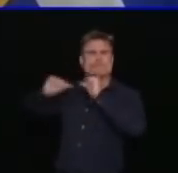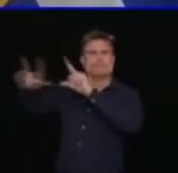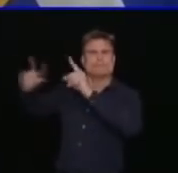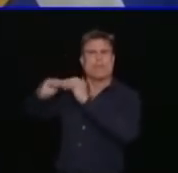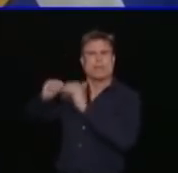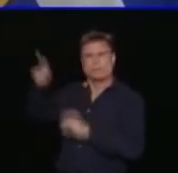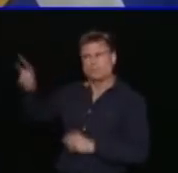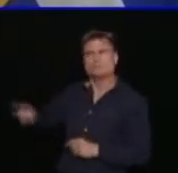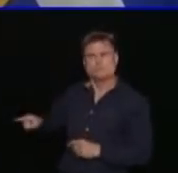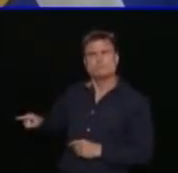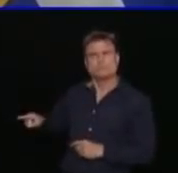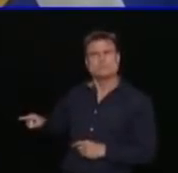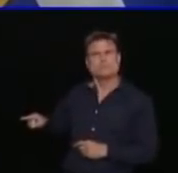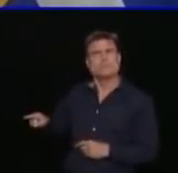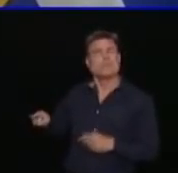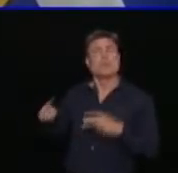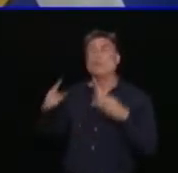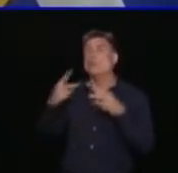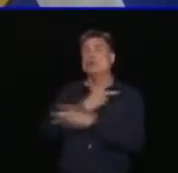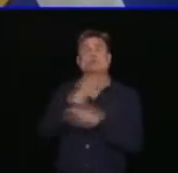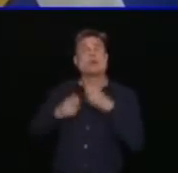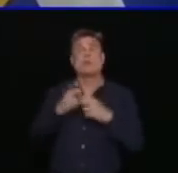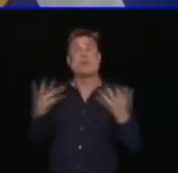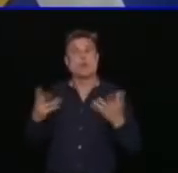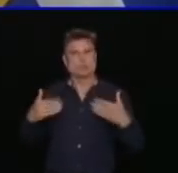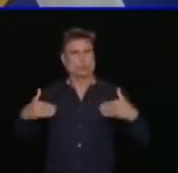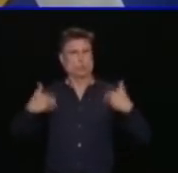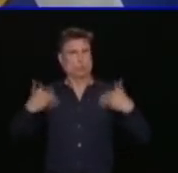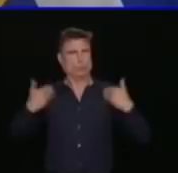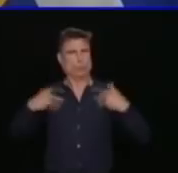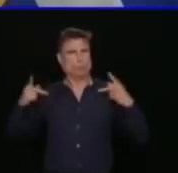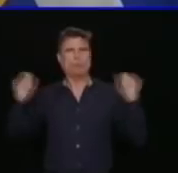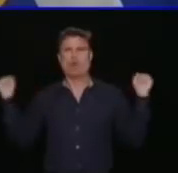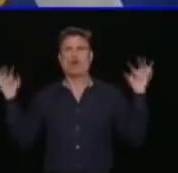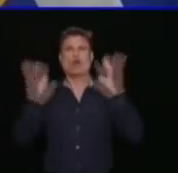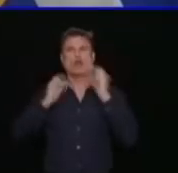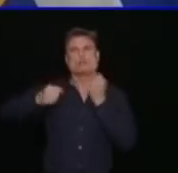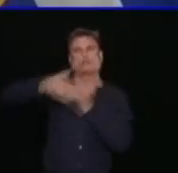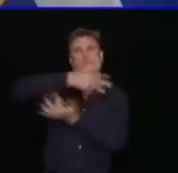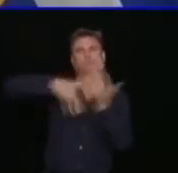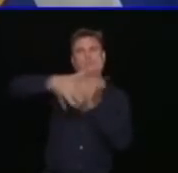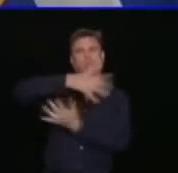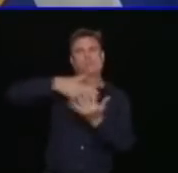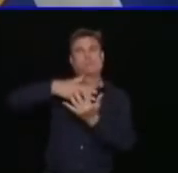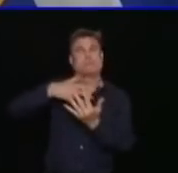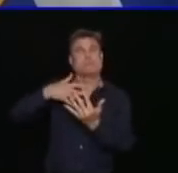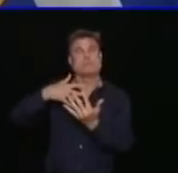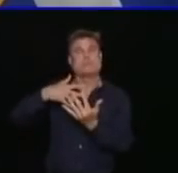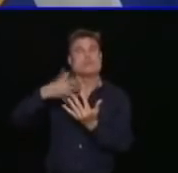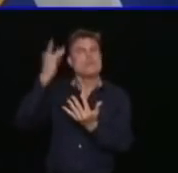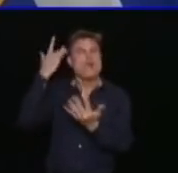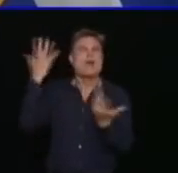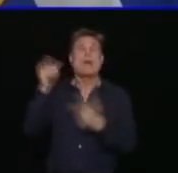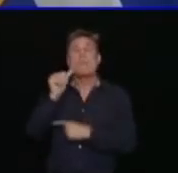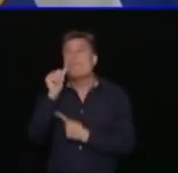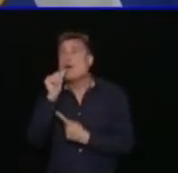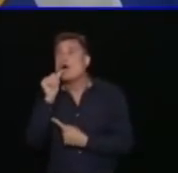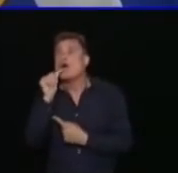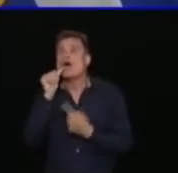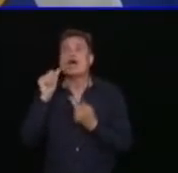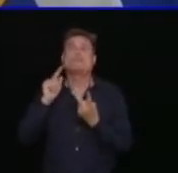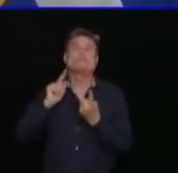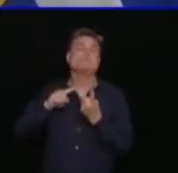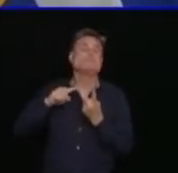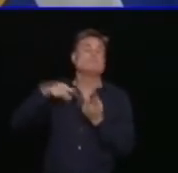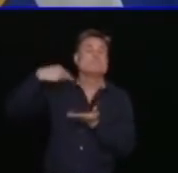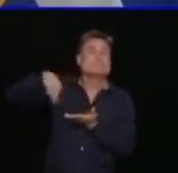nightclubs really be allowed to remain open? And if they are allowed to, why not mandate mask use for bars and clubs like there is for hair salons